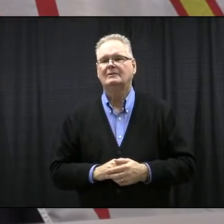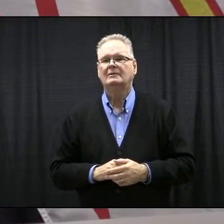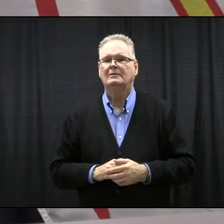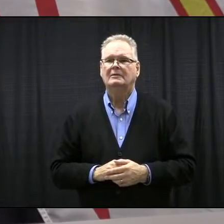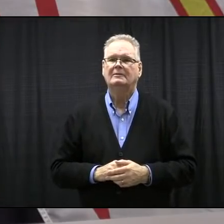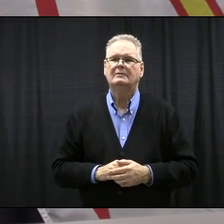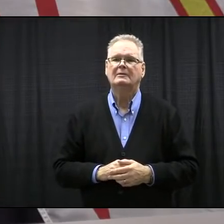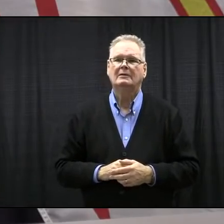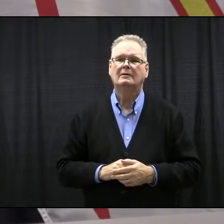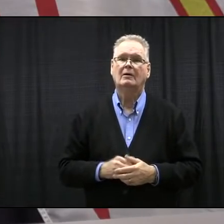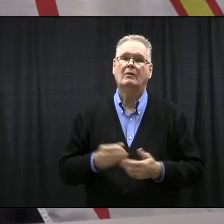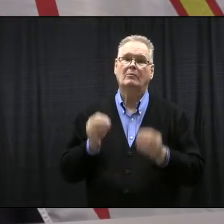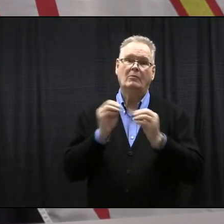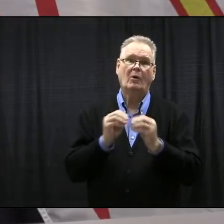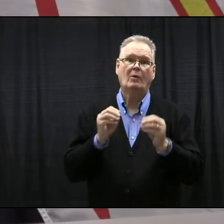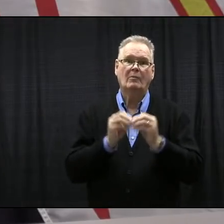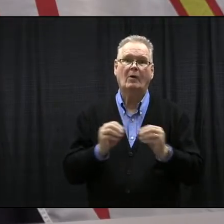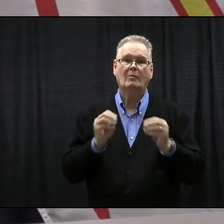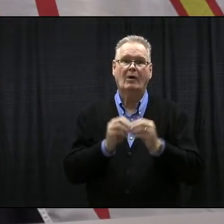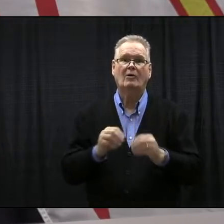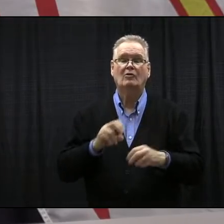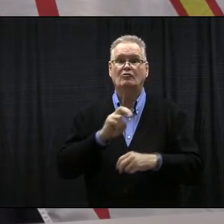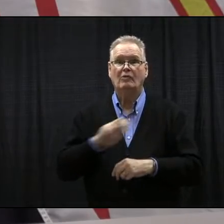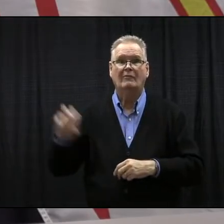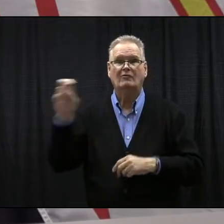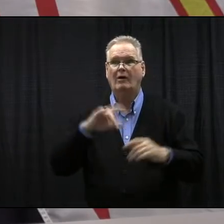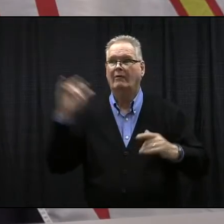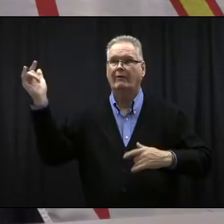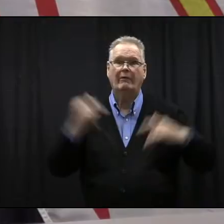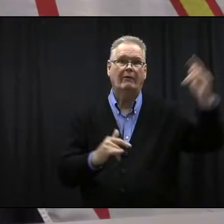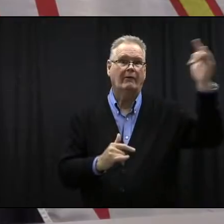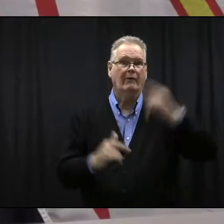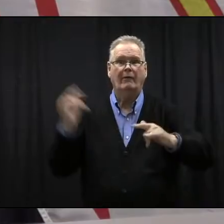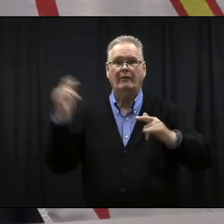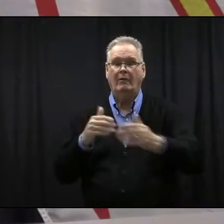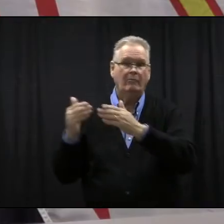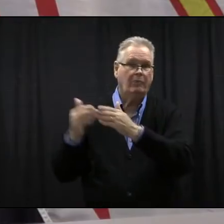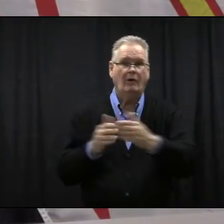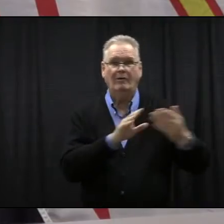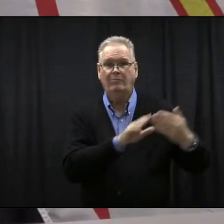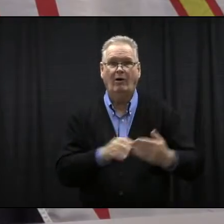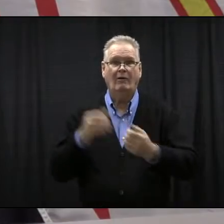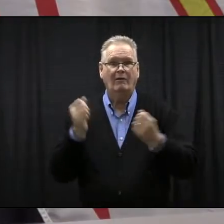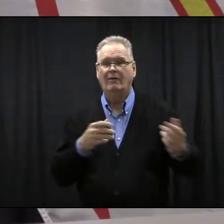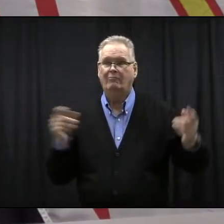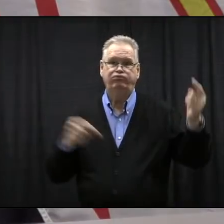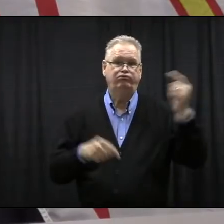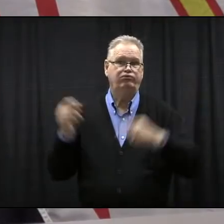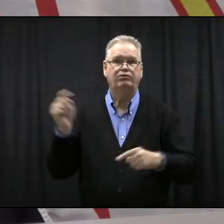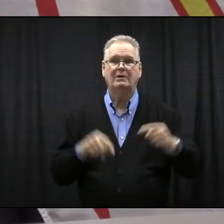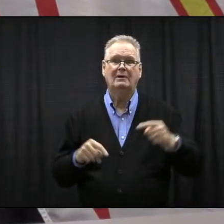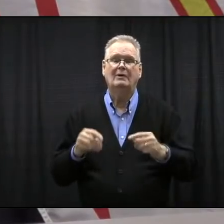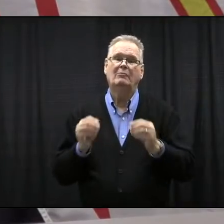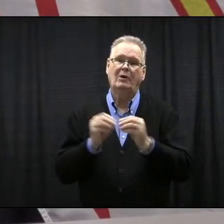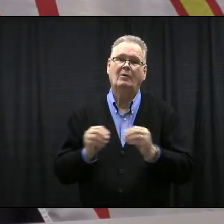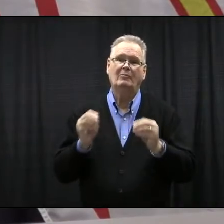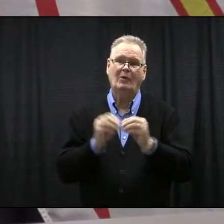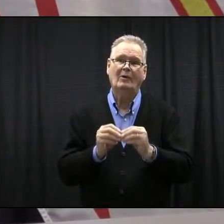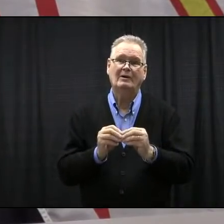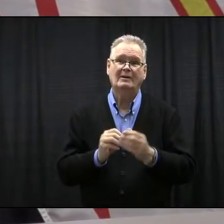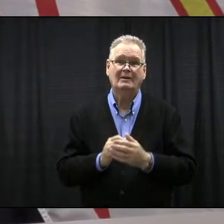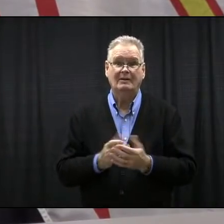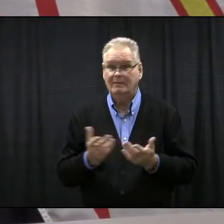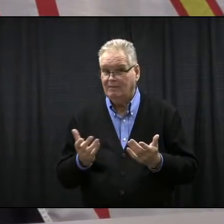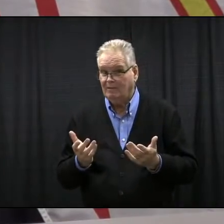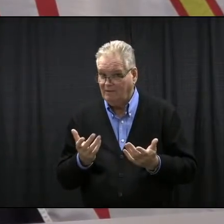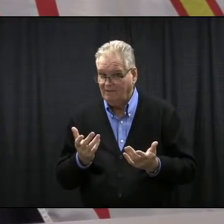who are vaccinated who are cases. Does that make sense? I kind of feel like I went around in circles there a bit, but it has to do with, it just has to do with